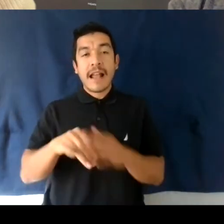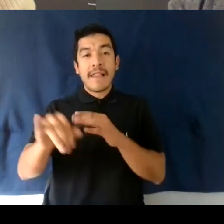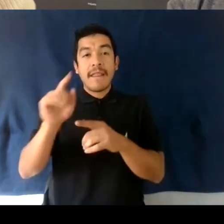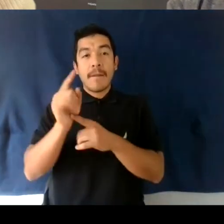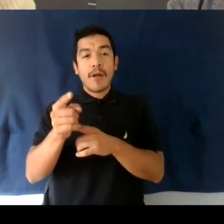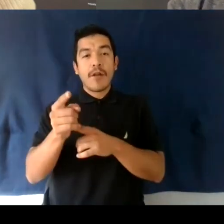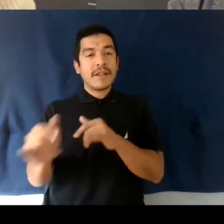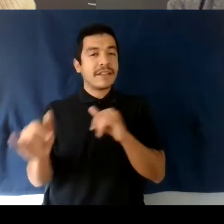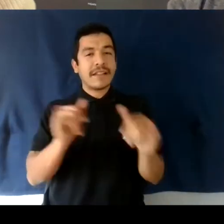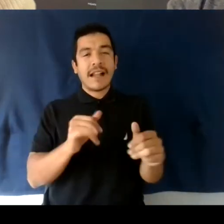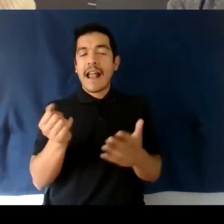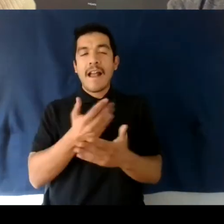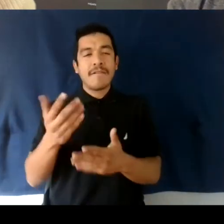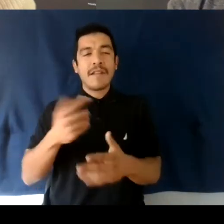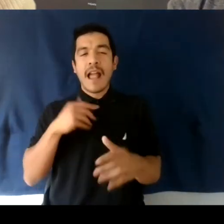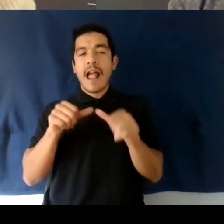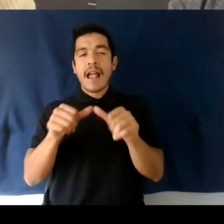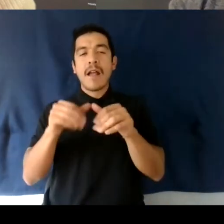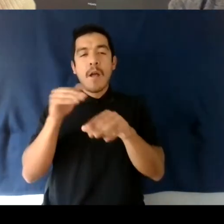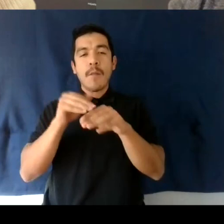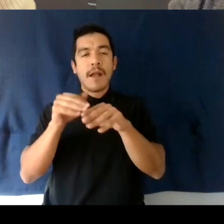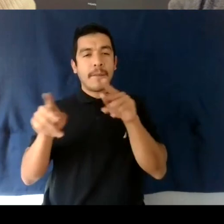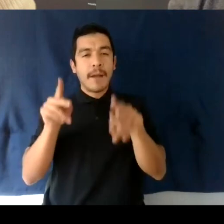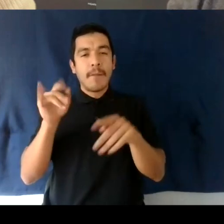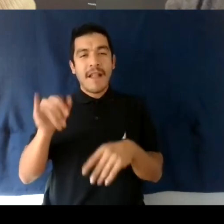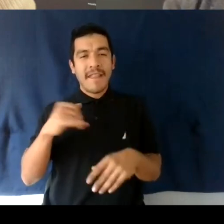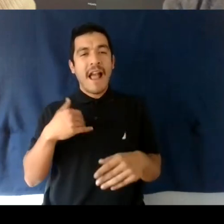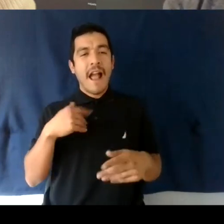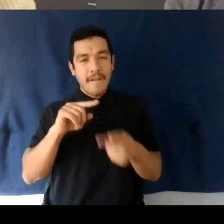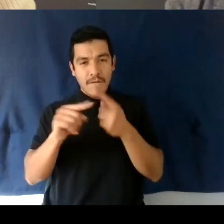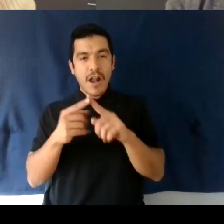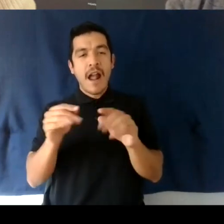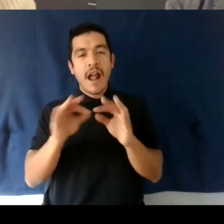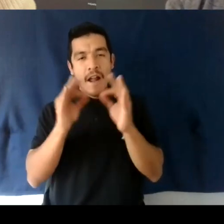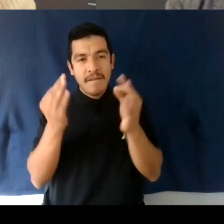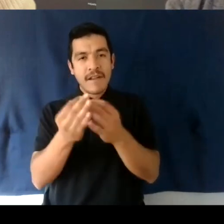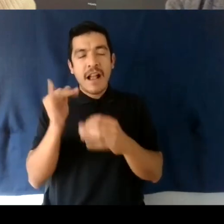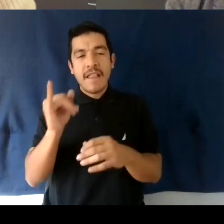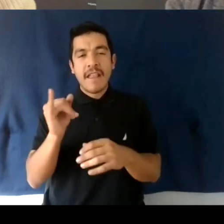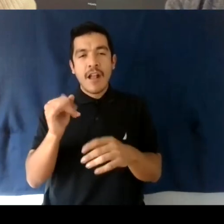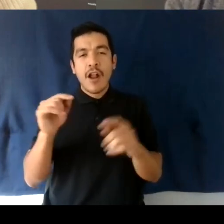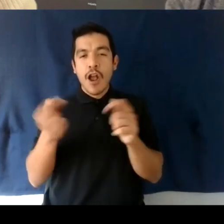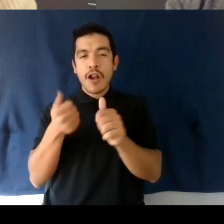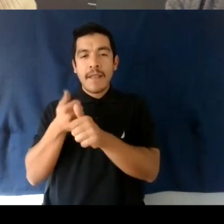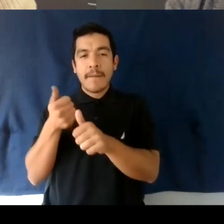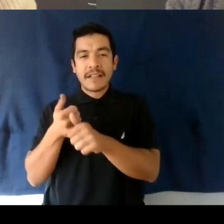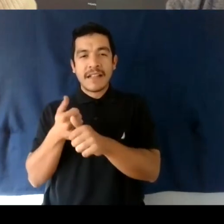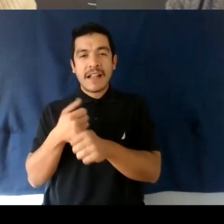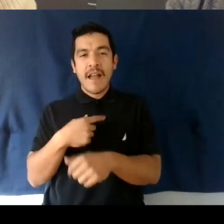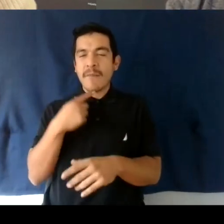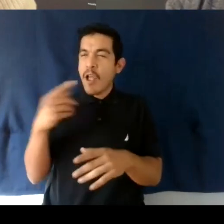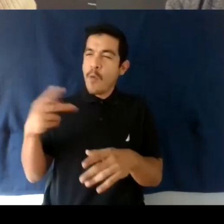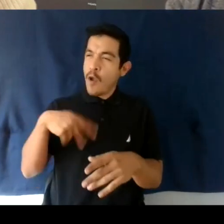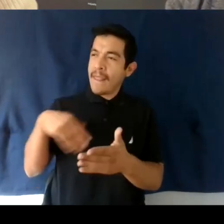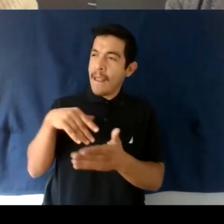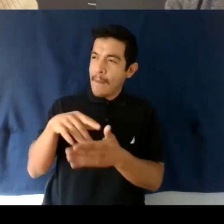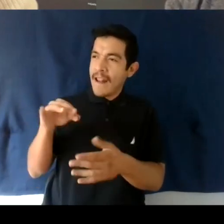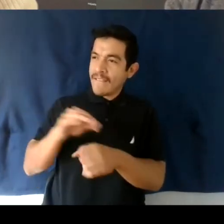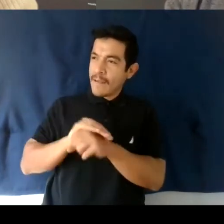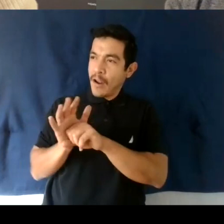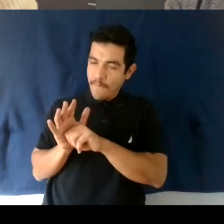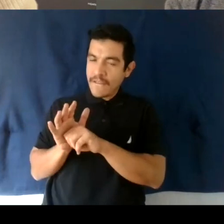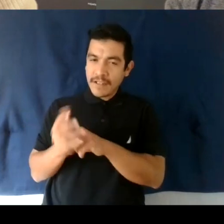it's like everything I keep reminding people, that I have friends and family that's hurting themselves. I'm like, we're in the middle of a pandemic, and it's Yeah,